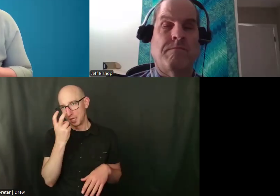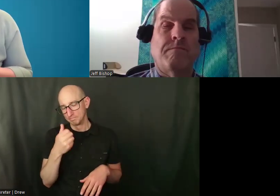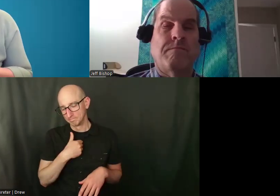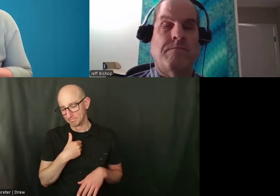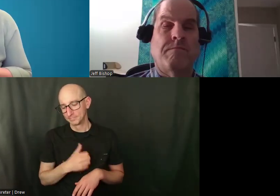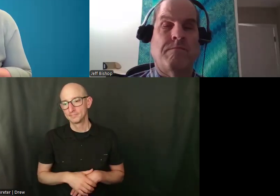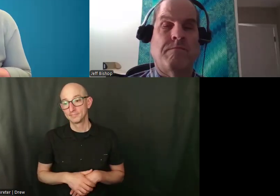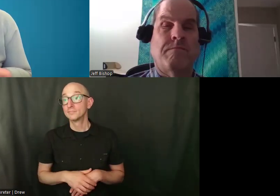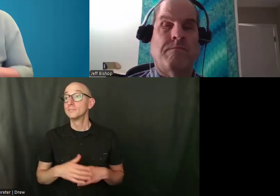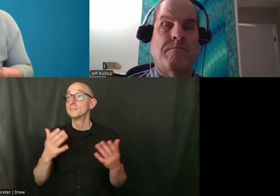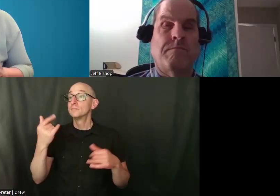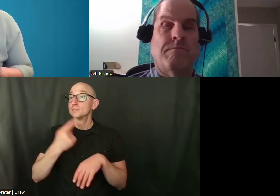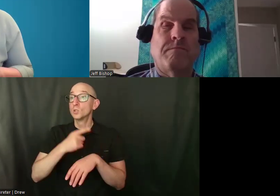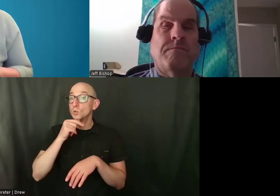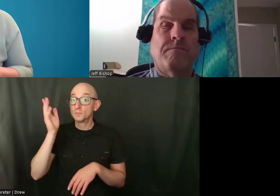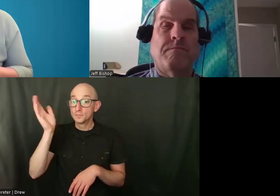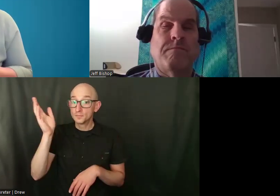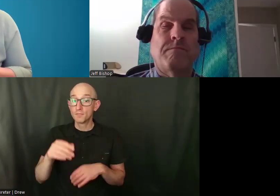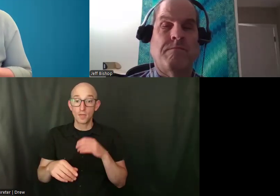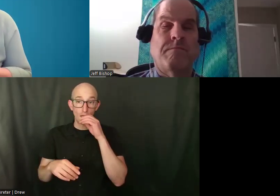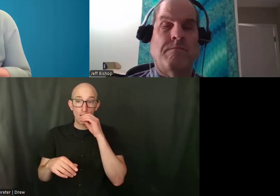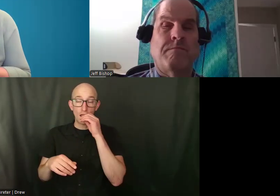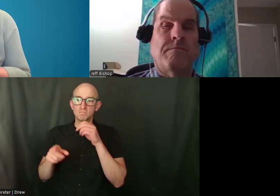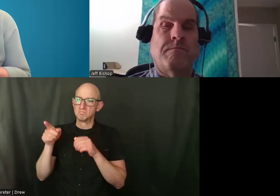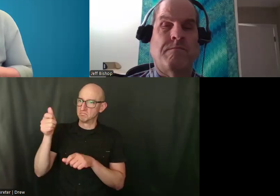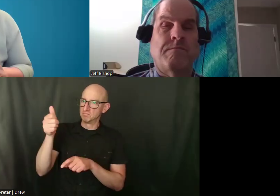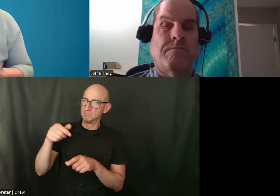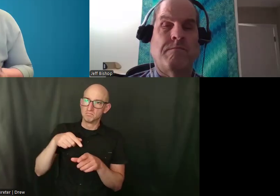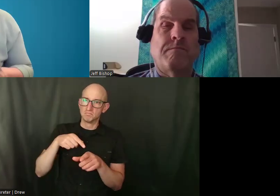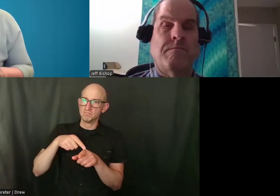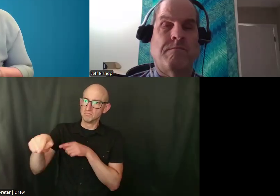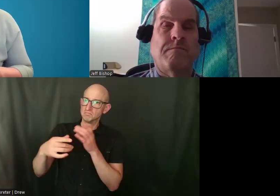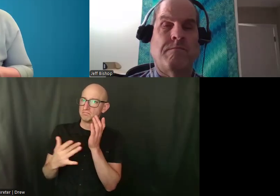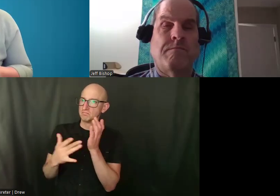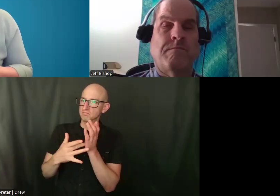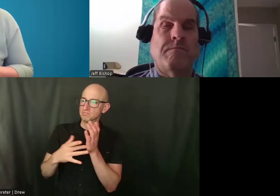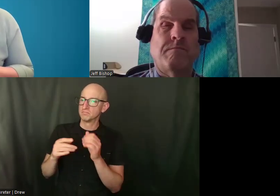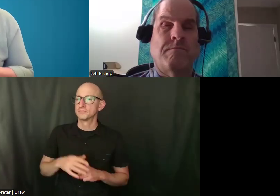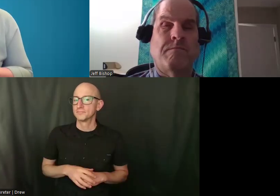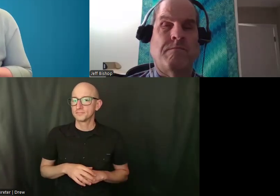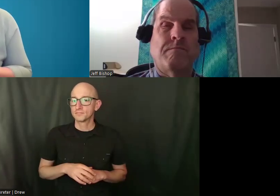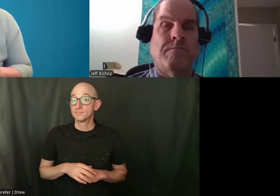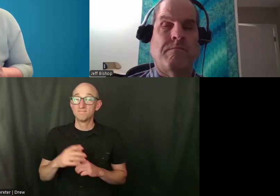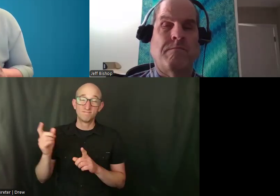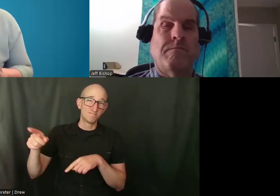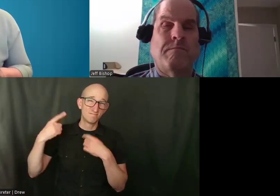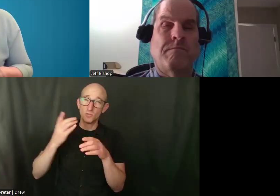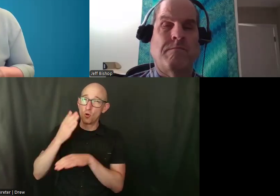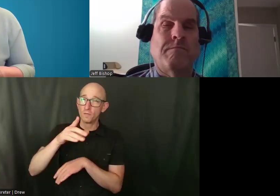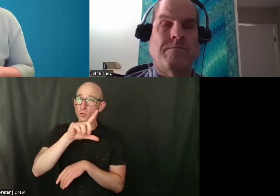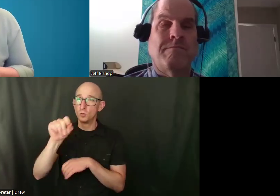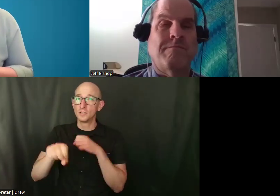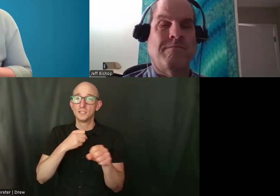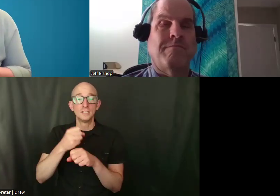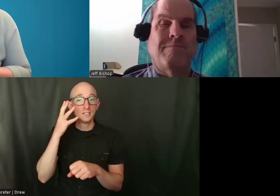Today, our speaker is a technology professional with more than 20 years of